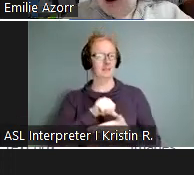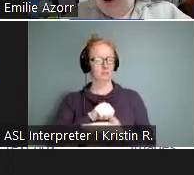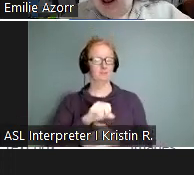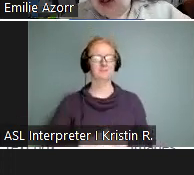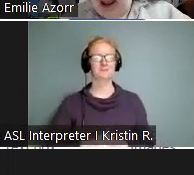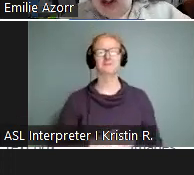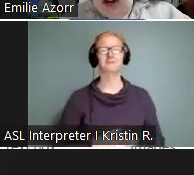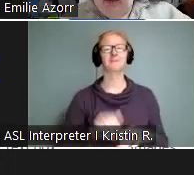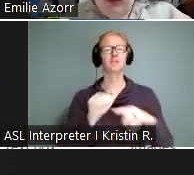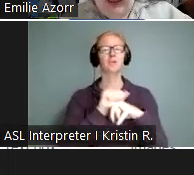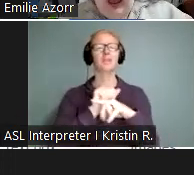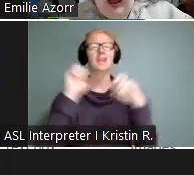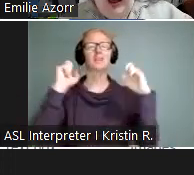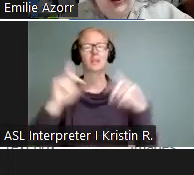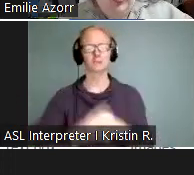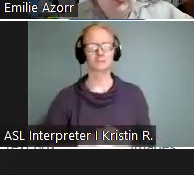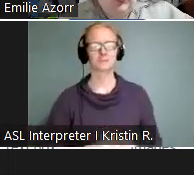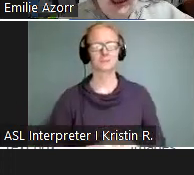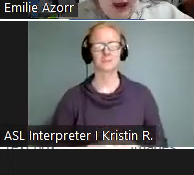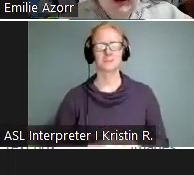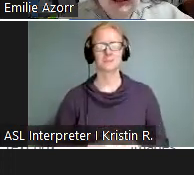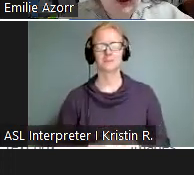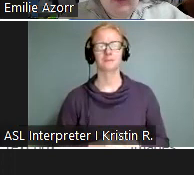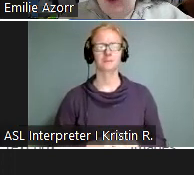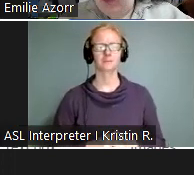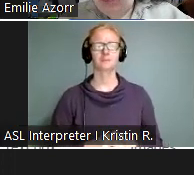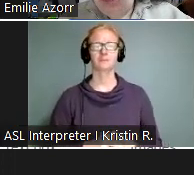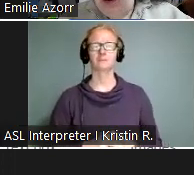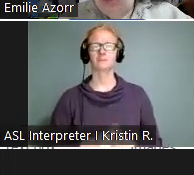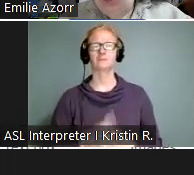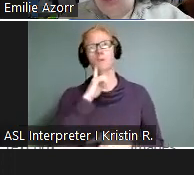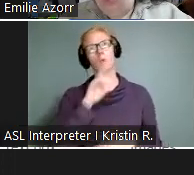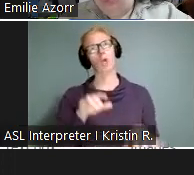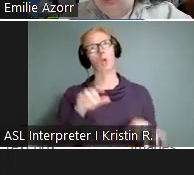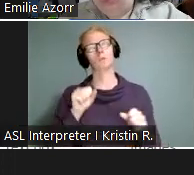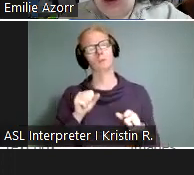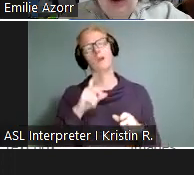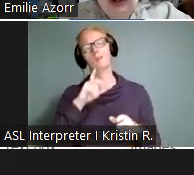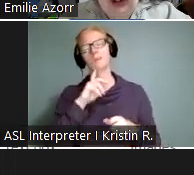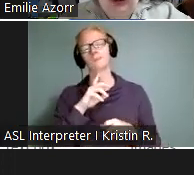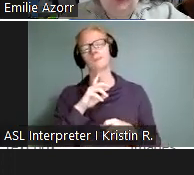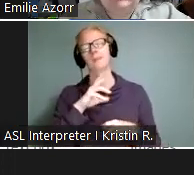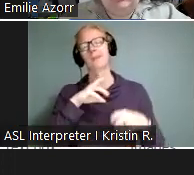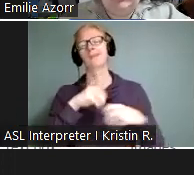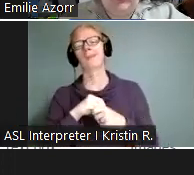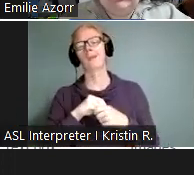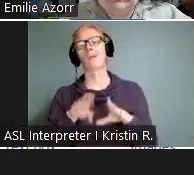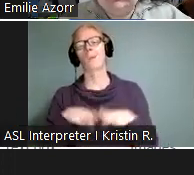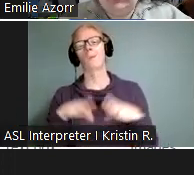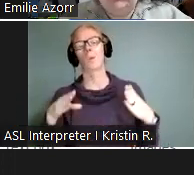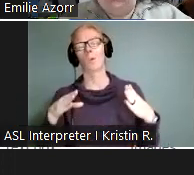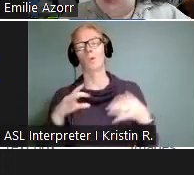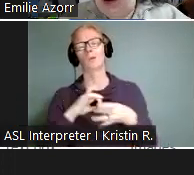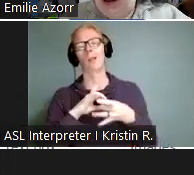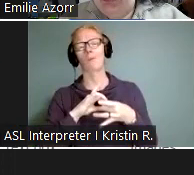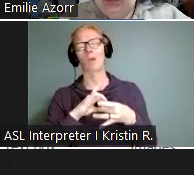talk about training and education. We hosted, part of what we did during our Open Doors collaboration was that we hosted